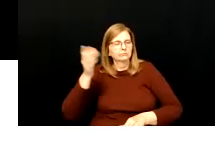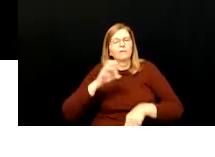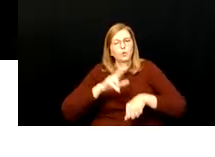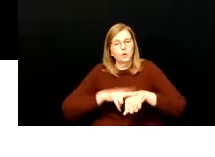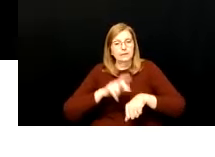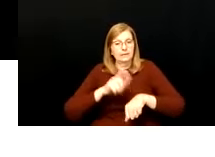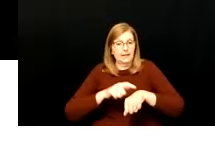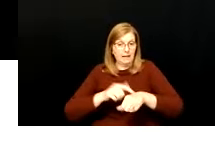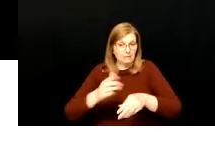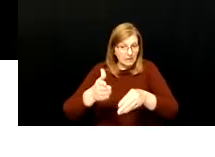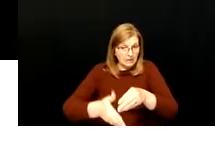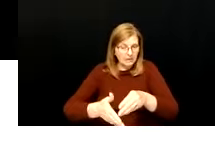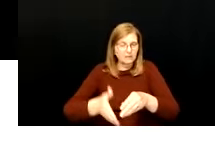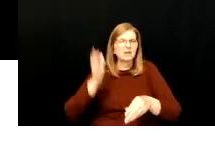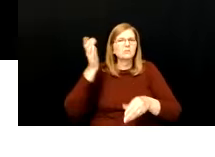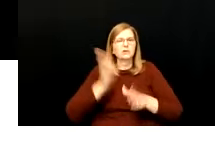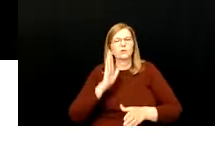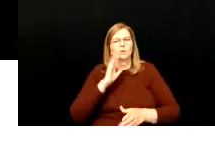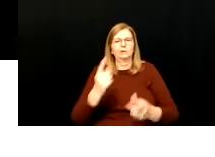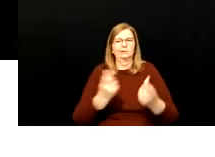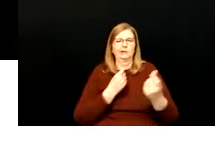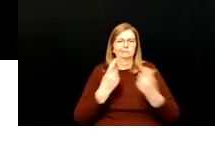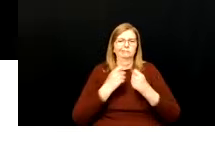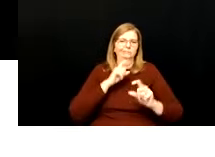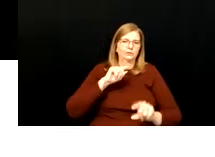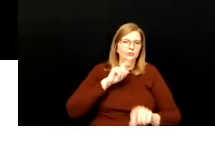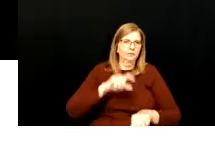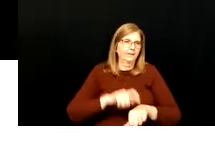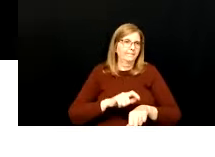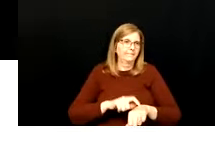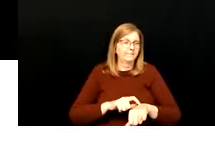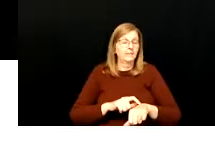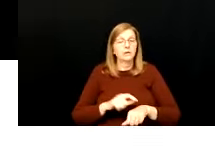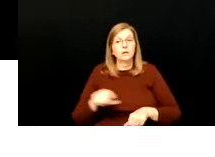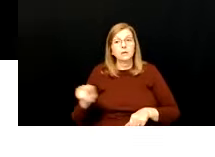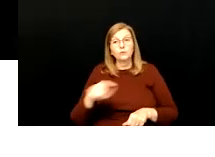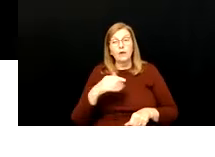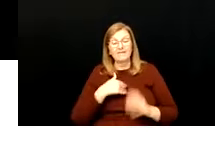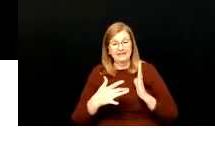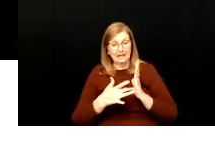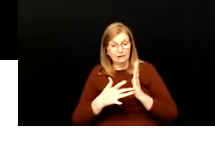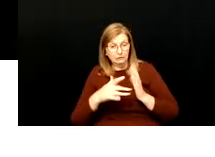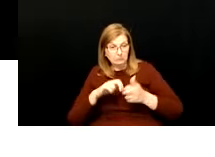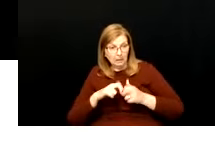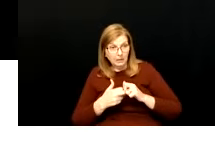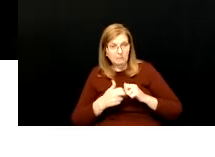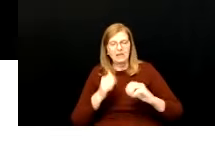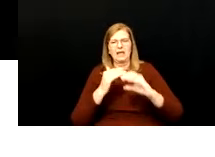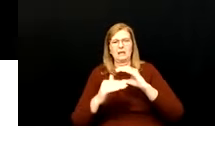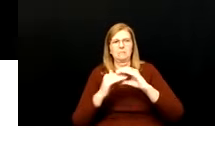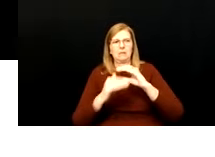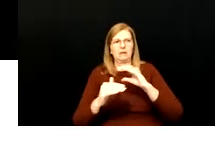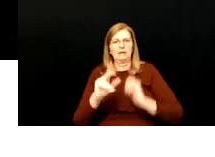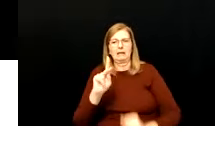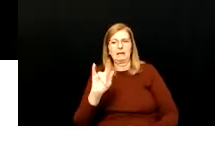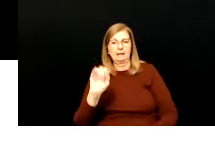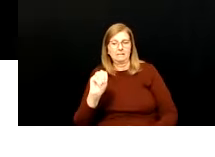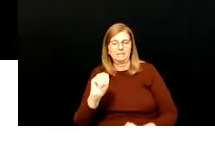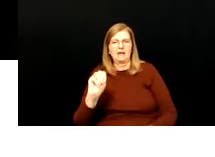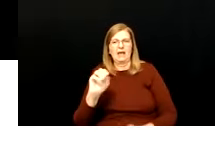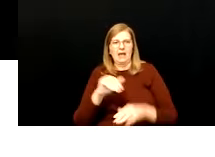allows, the presenter will do a question and answer time. If you have any technical difficulties, you can email Kim Osmani